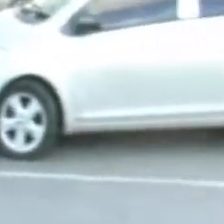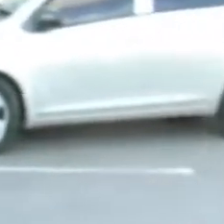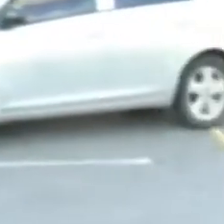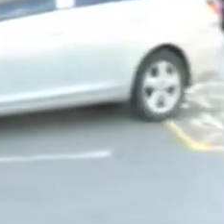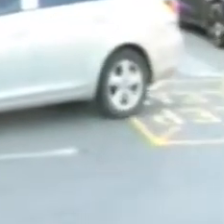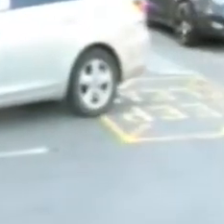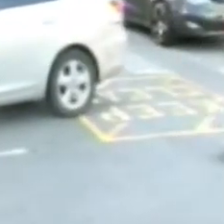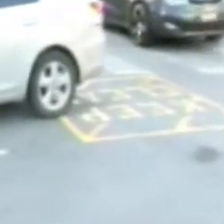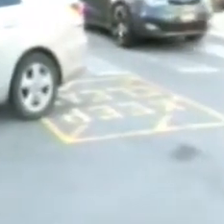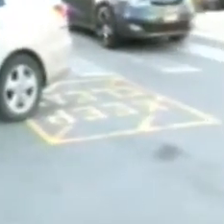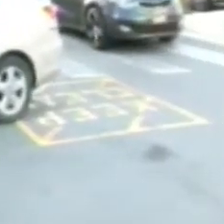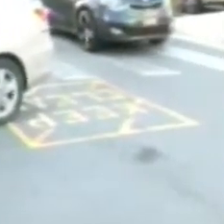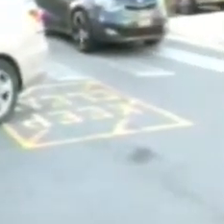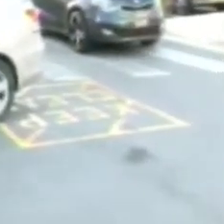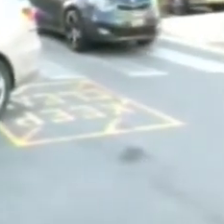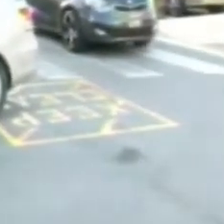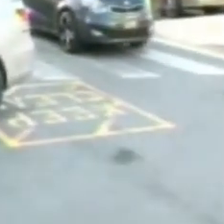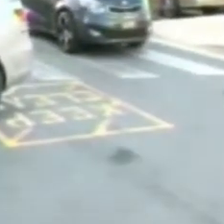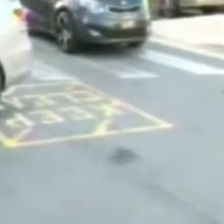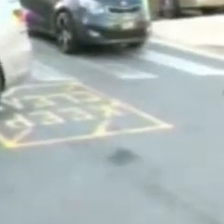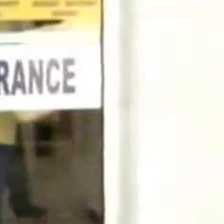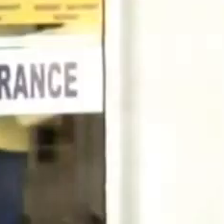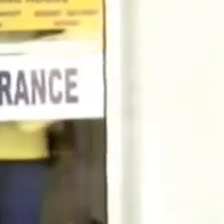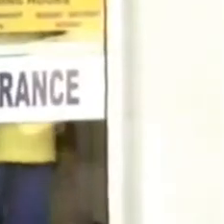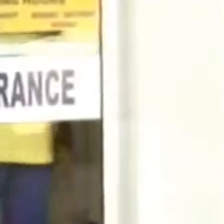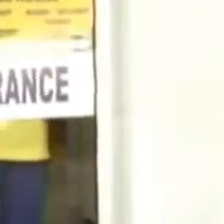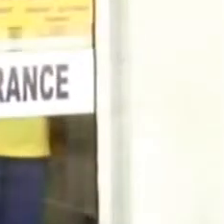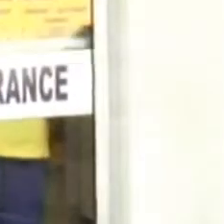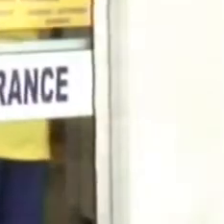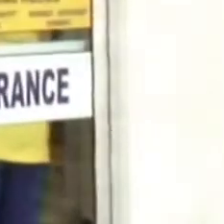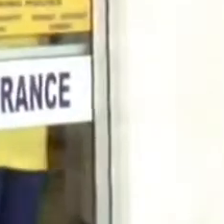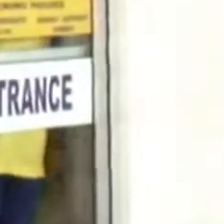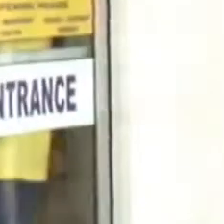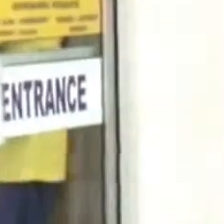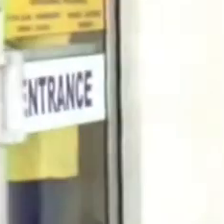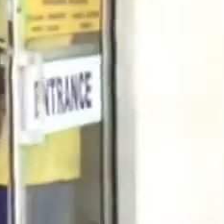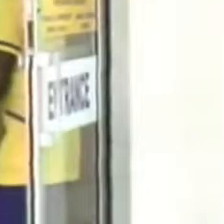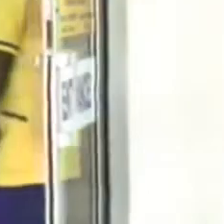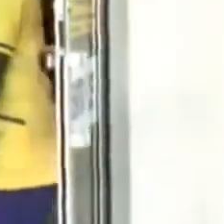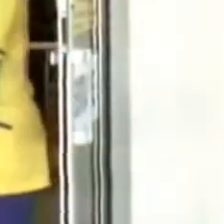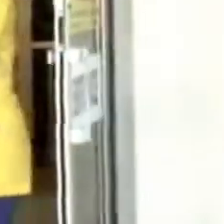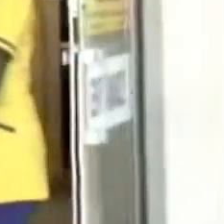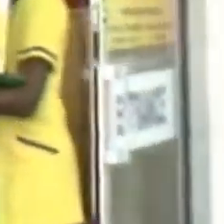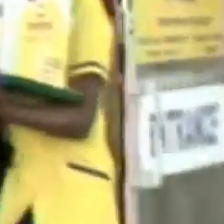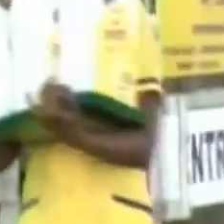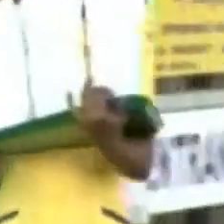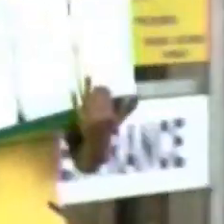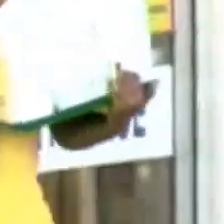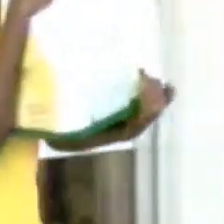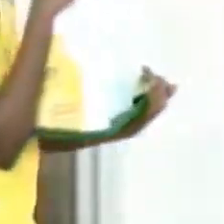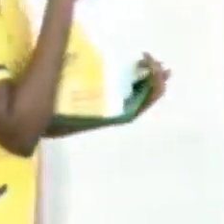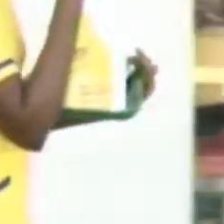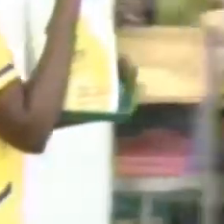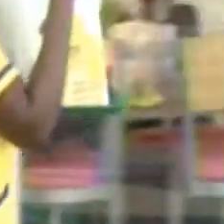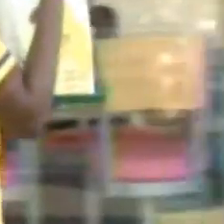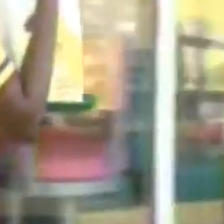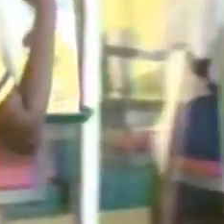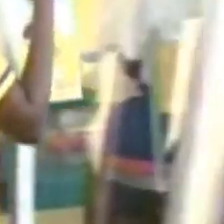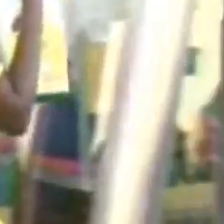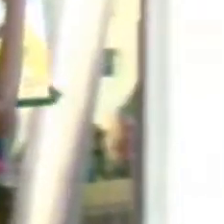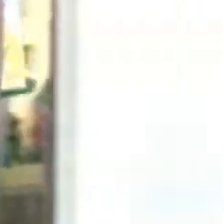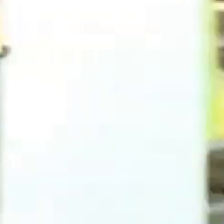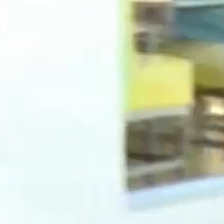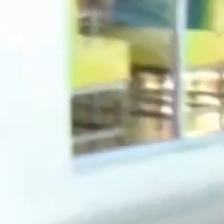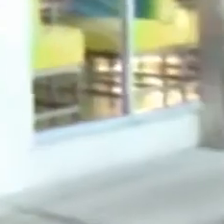Chefette Restaurants. The two main specials for today include a two-for-one special on the popular rotis, while customers who